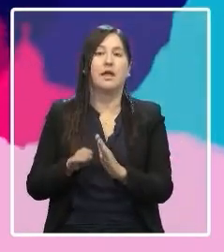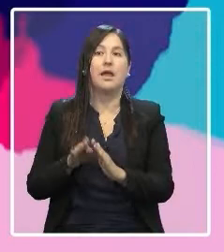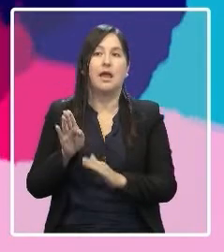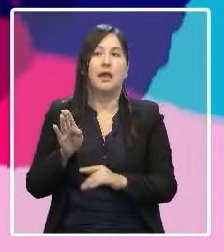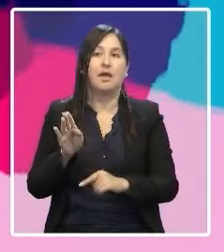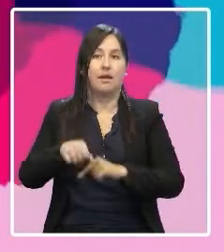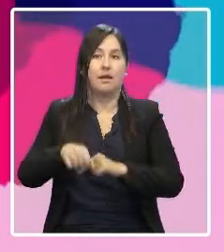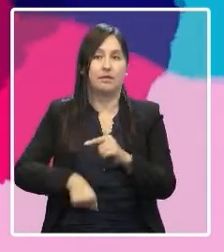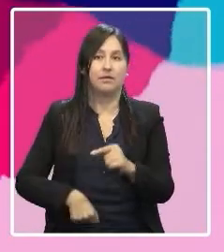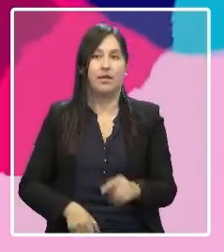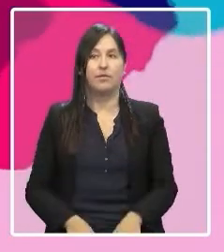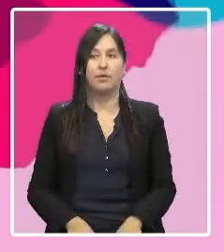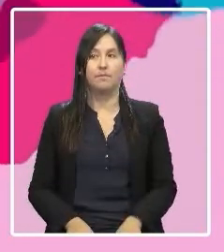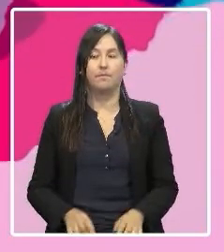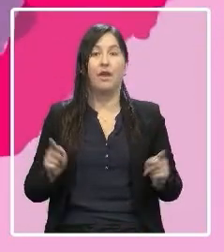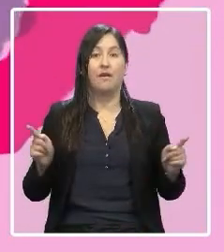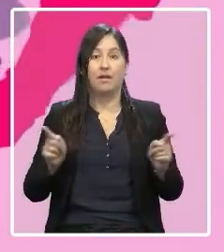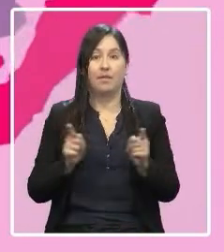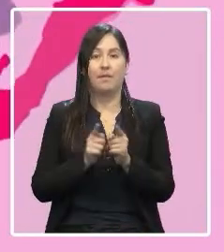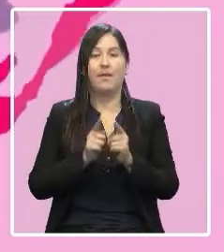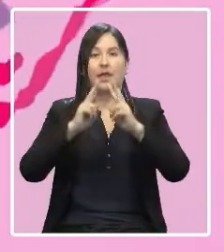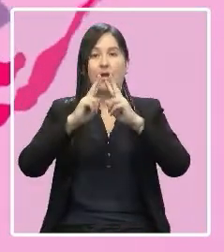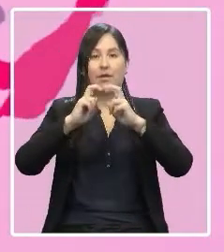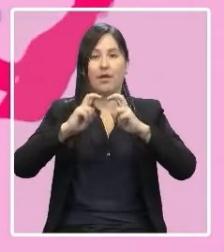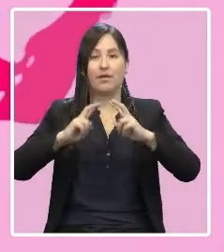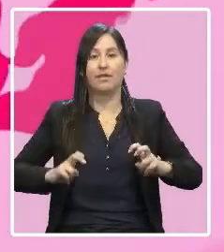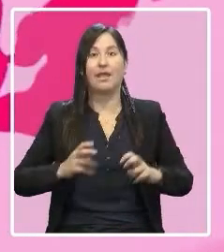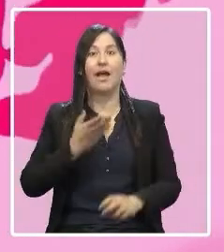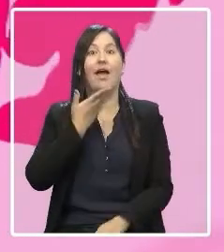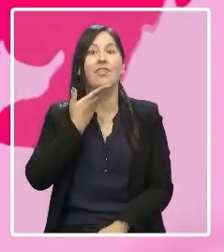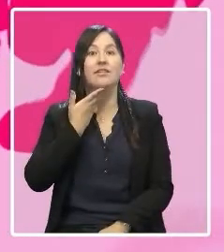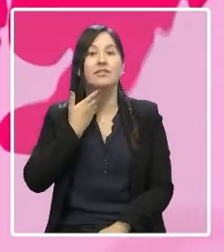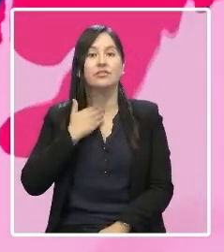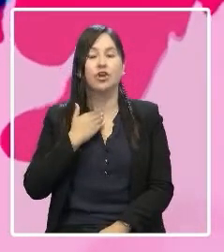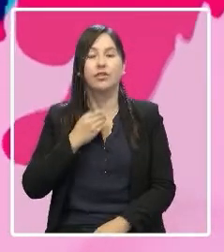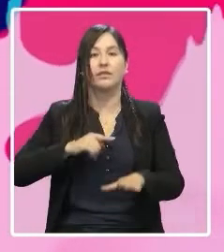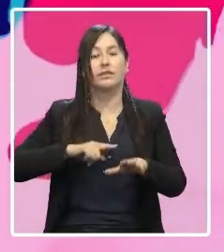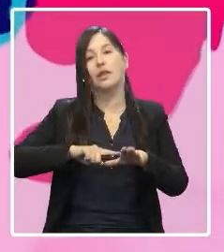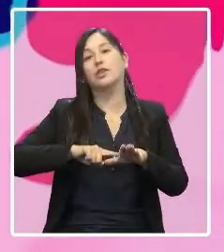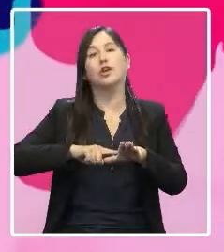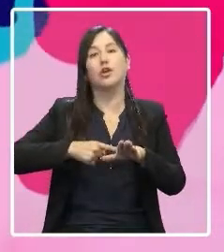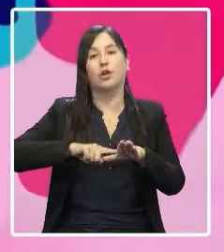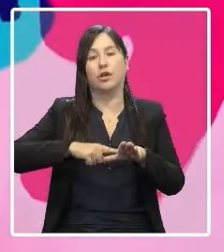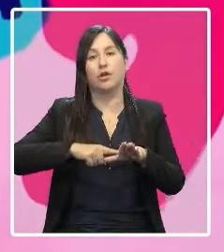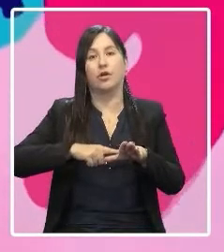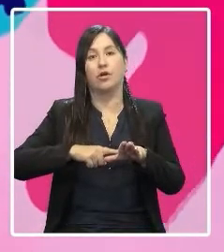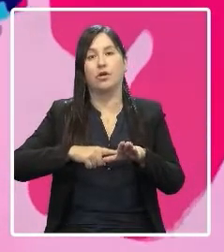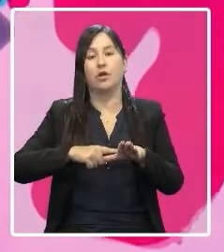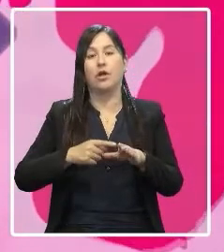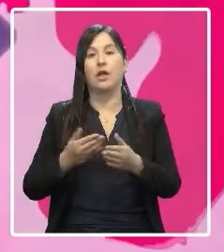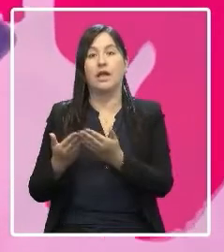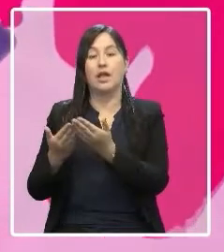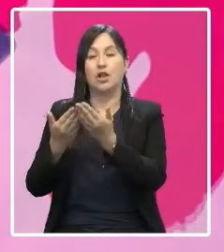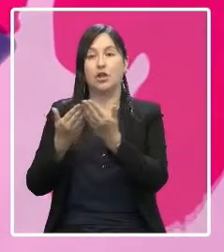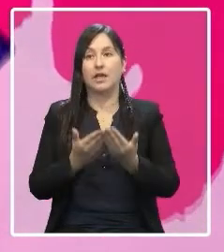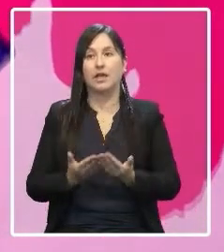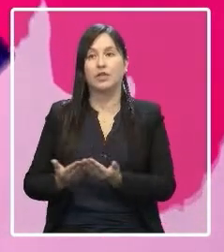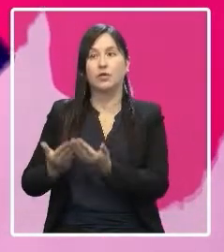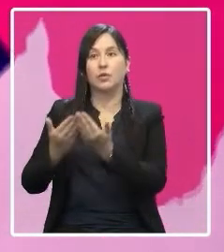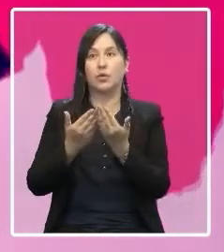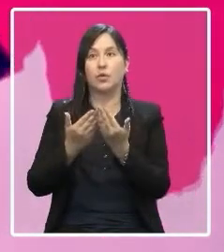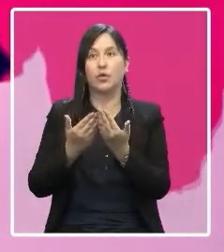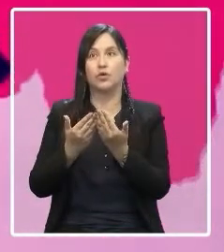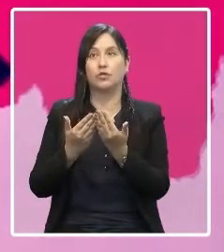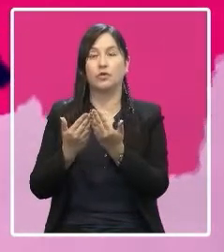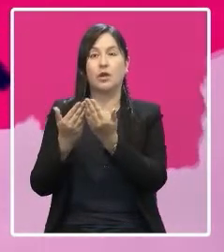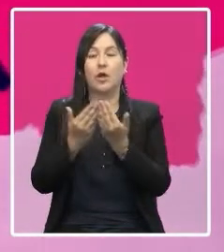various technological addictions. And what meta-analytic studies are these studies where they basically combine all the findings that have